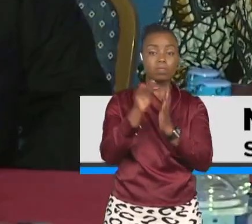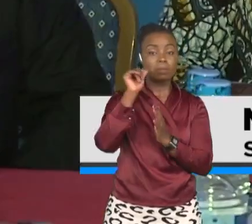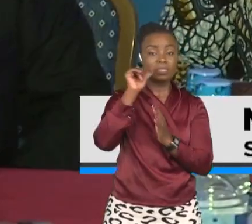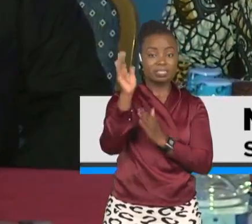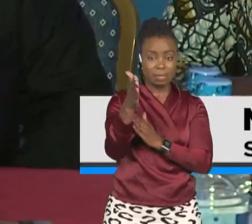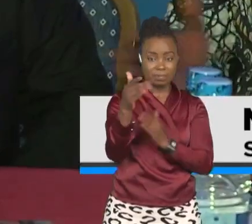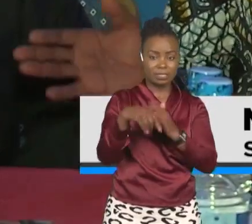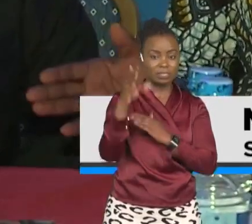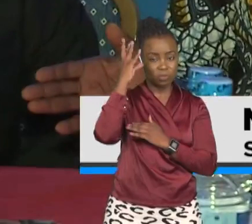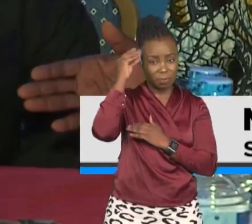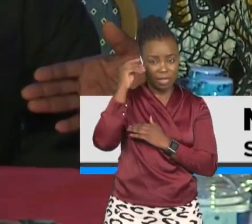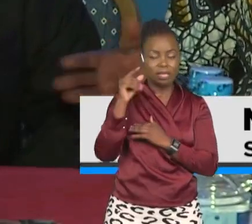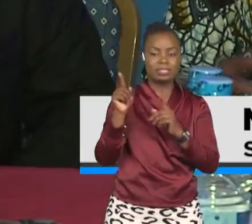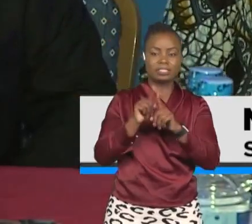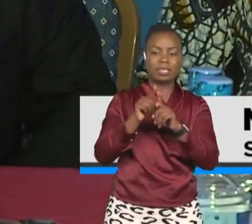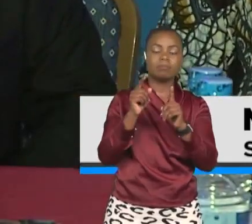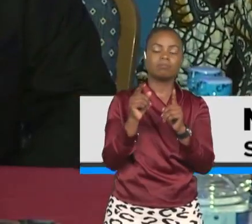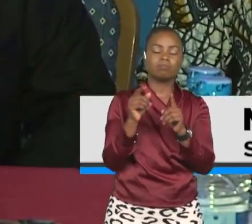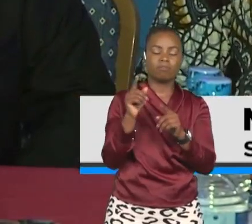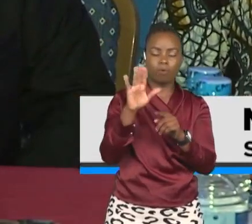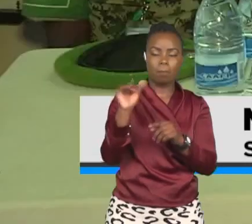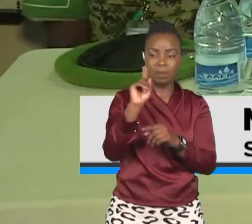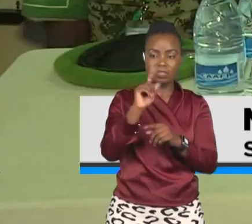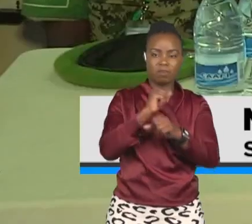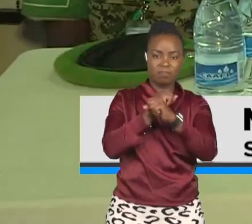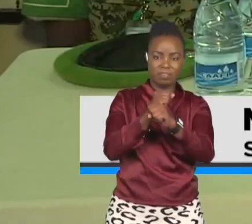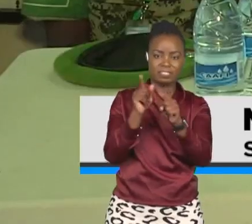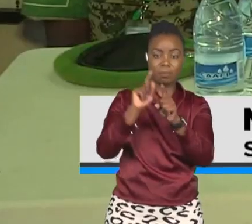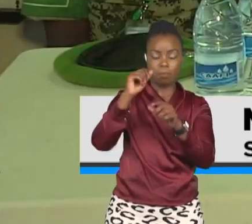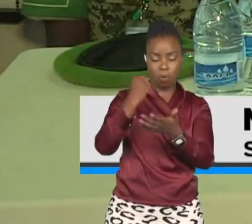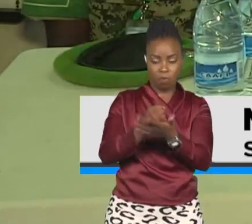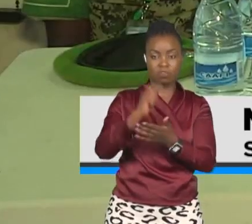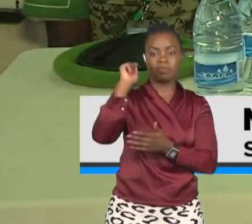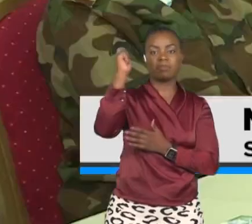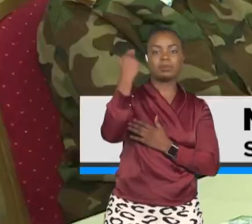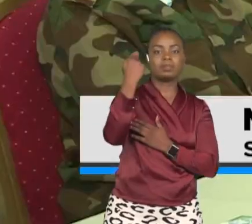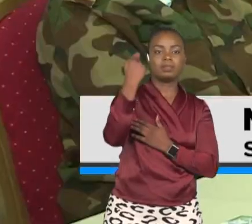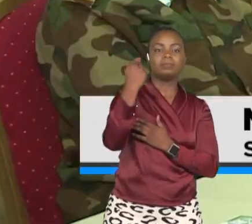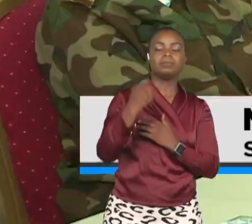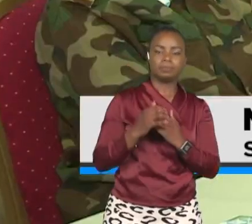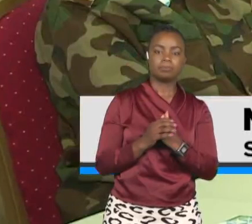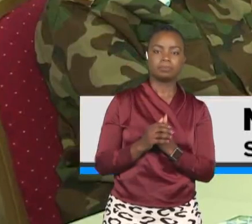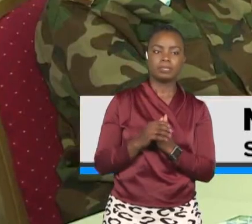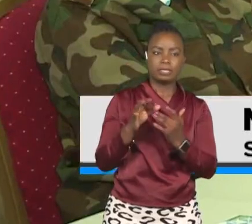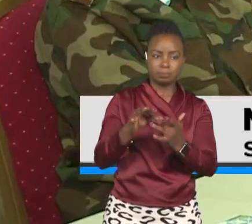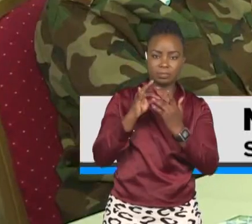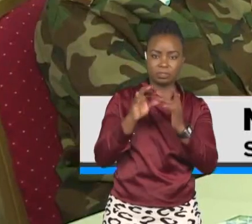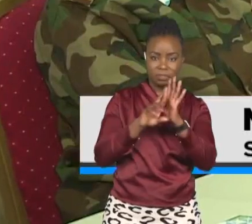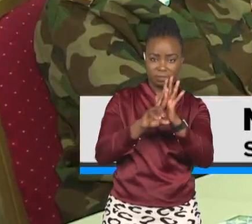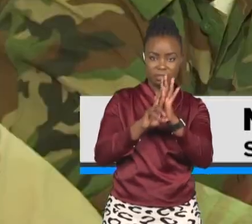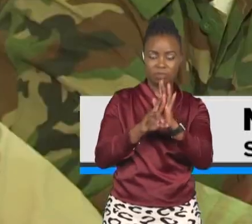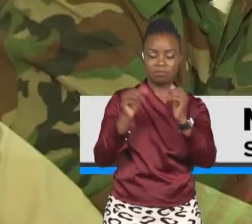with facilitation from the Federal Ministry of Defense and the Office of the President, Ambassador Francisco Madeira, the Special Representative